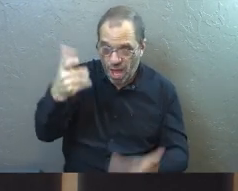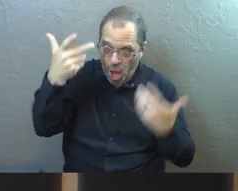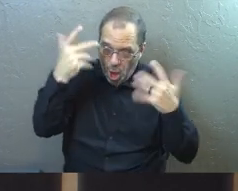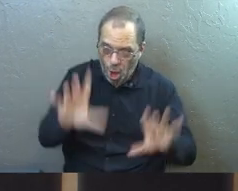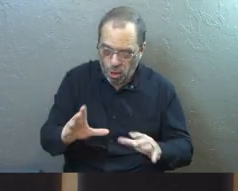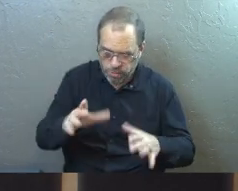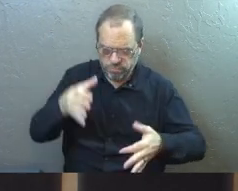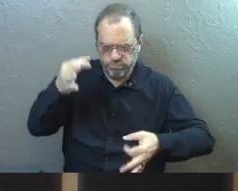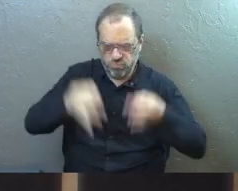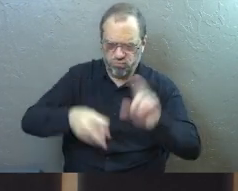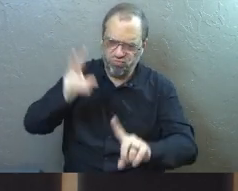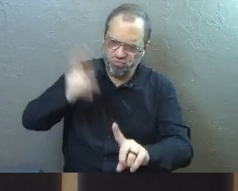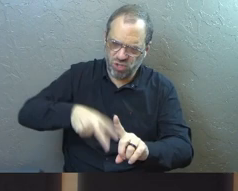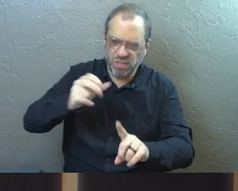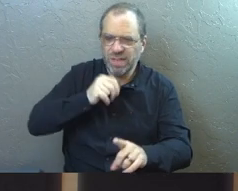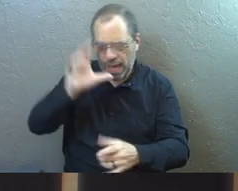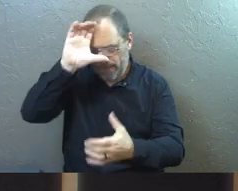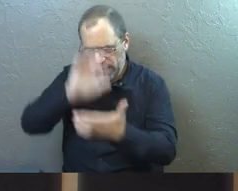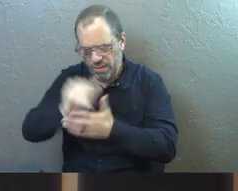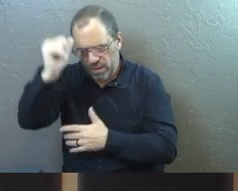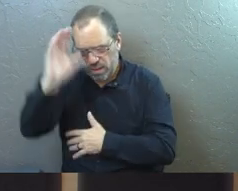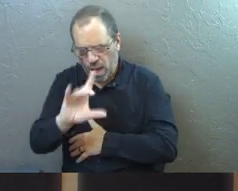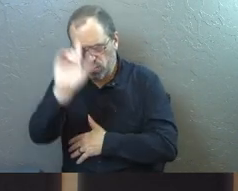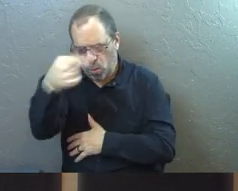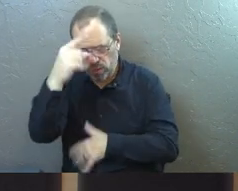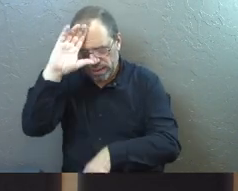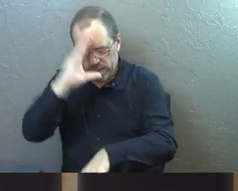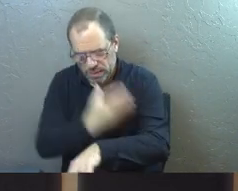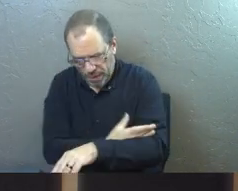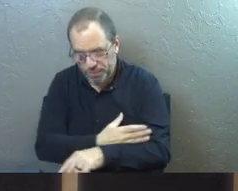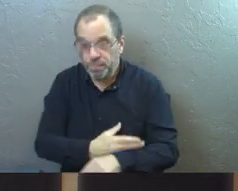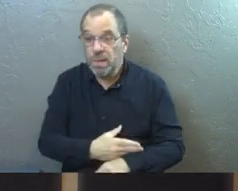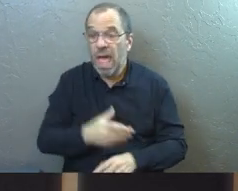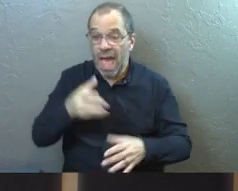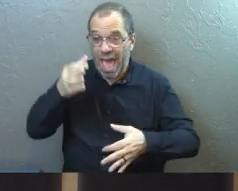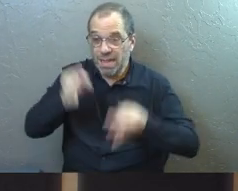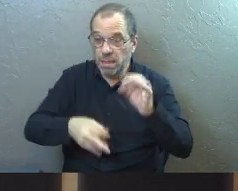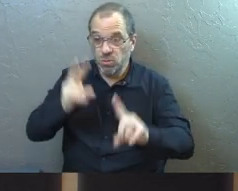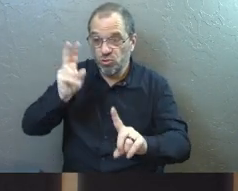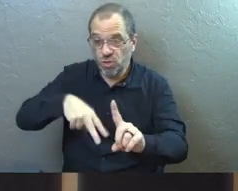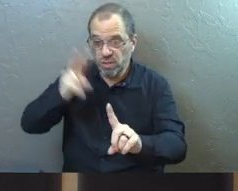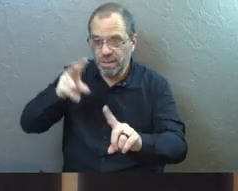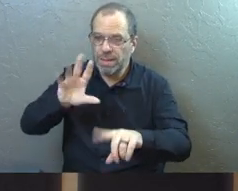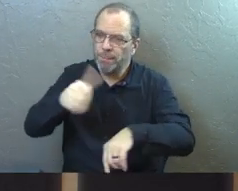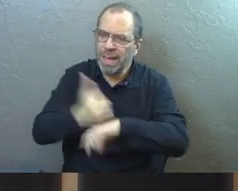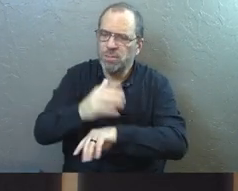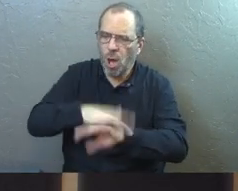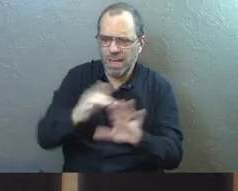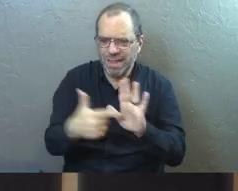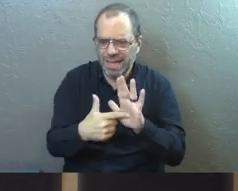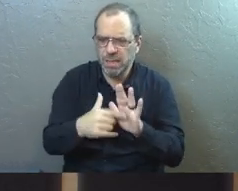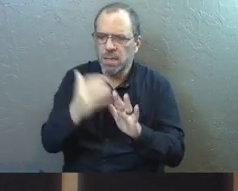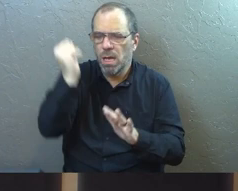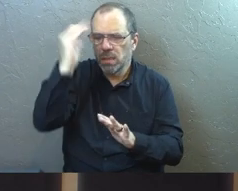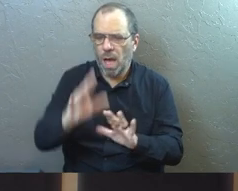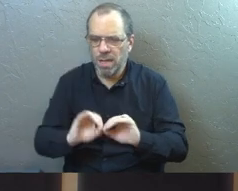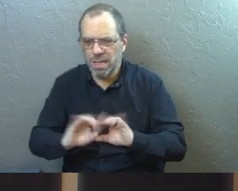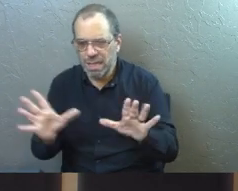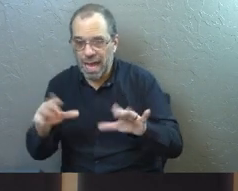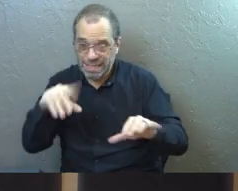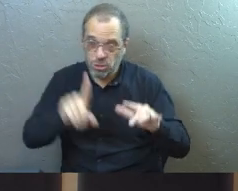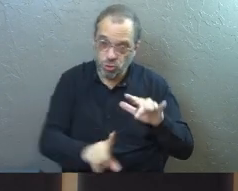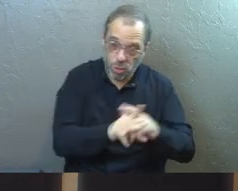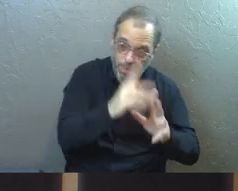has already been judged for not believing in God's one and only son. And the judgment is based on this fact. God's light came